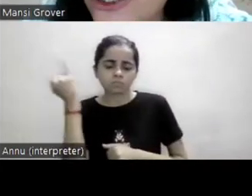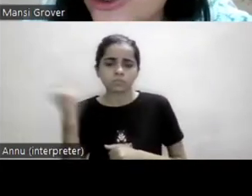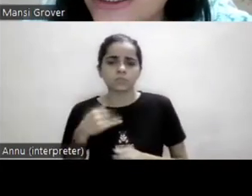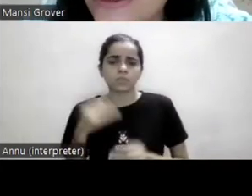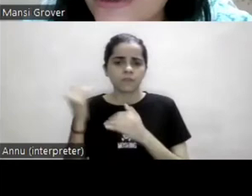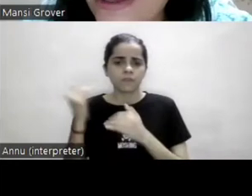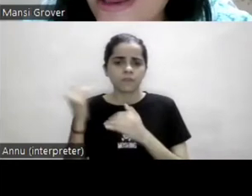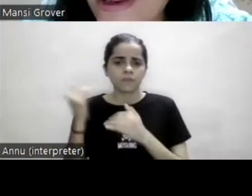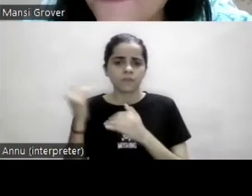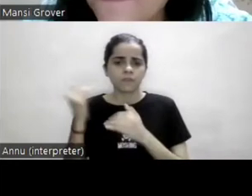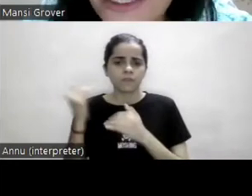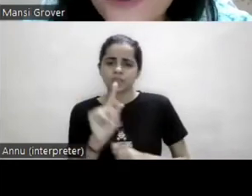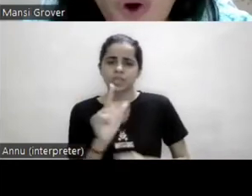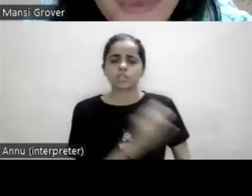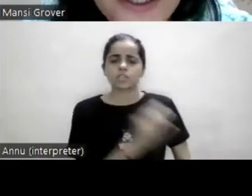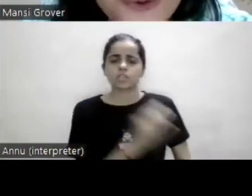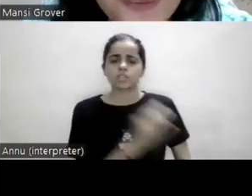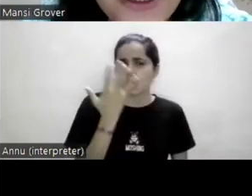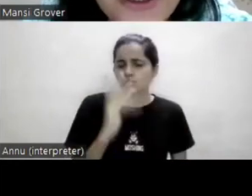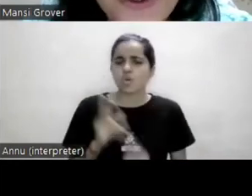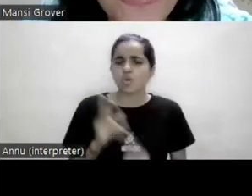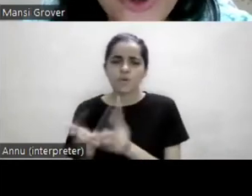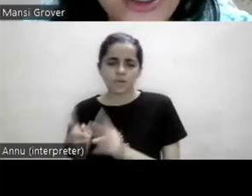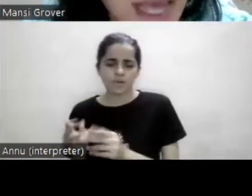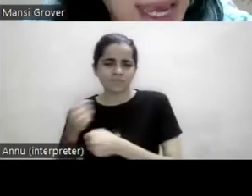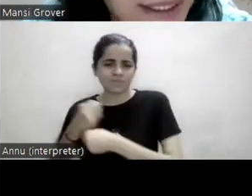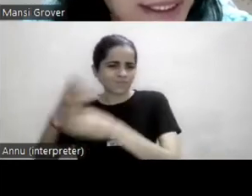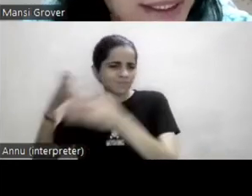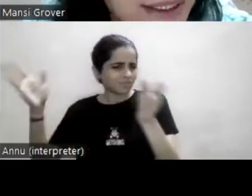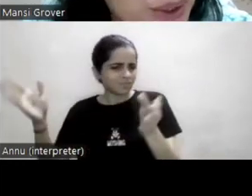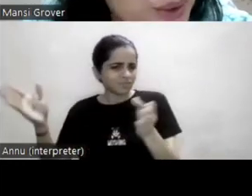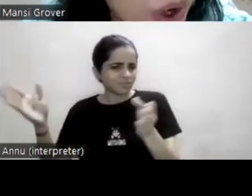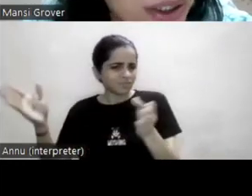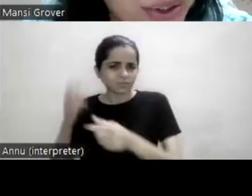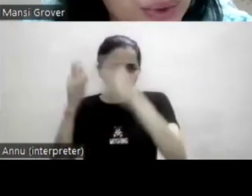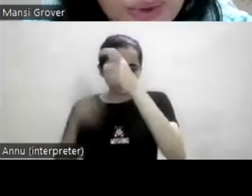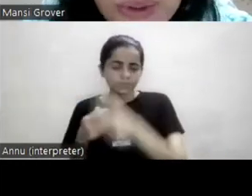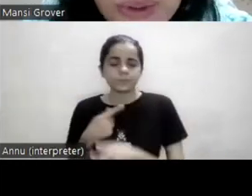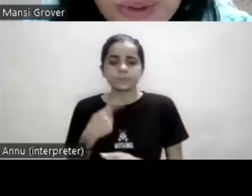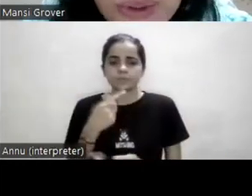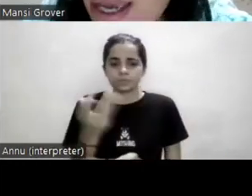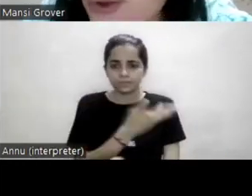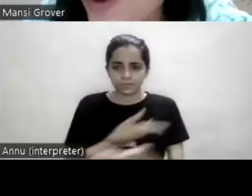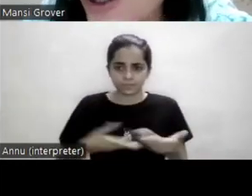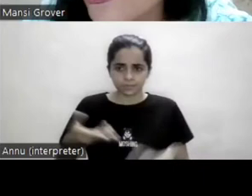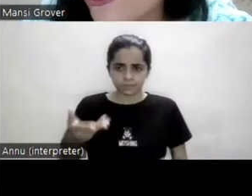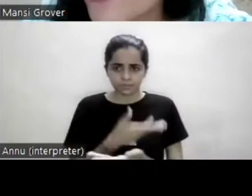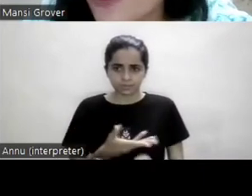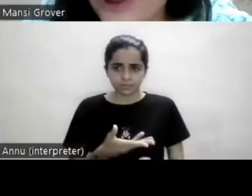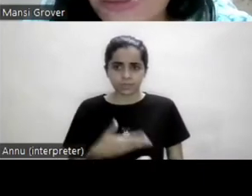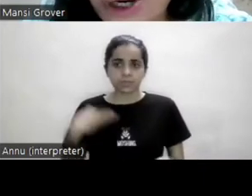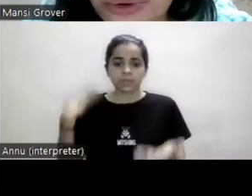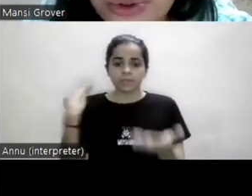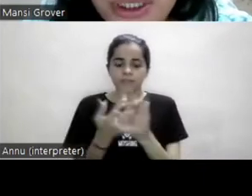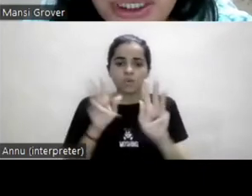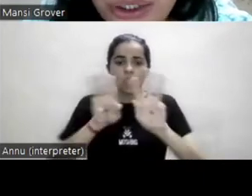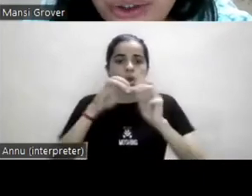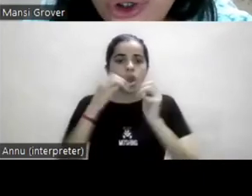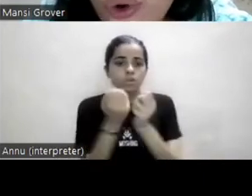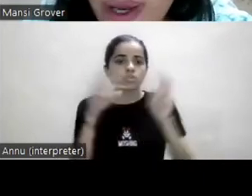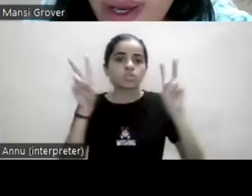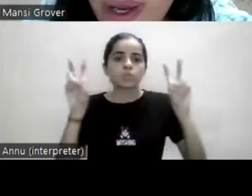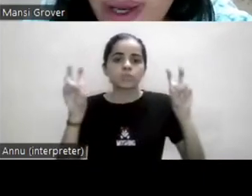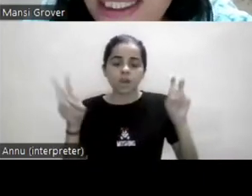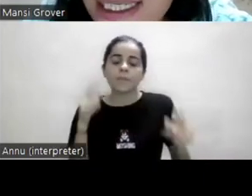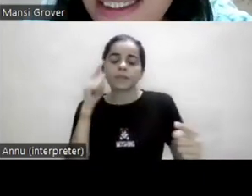being special and being normal, Sumit, because I think this is what, you know, the entire workshop is all about.